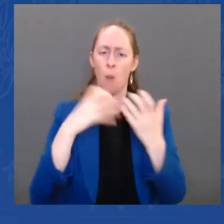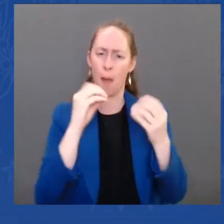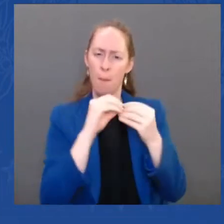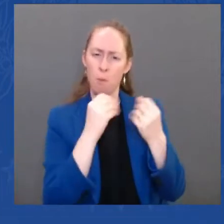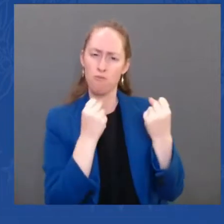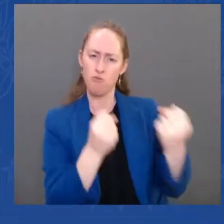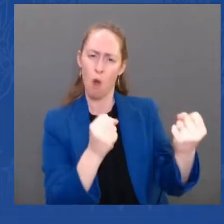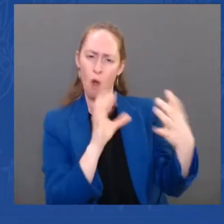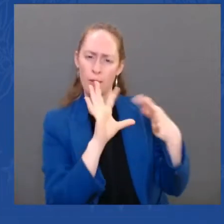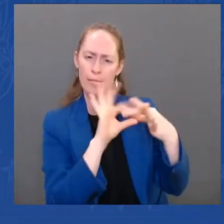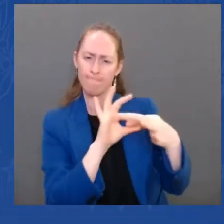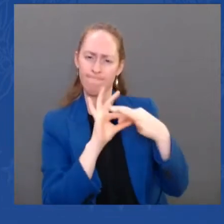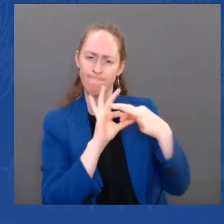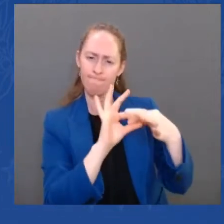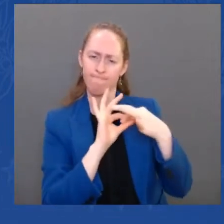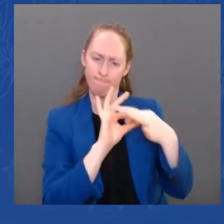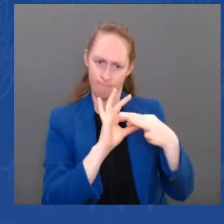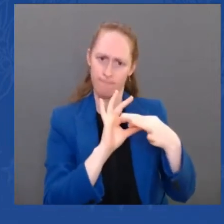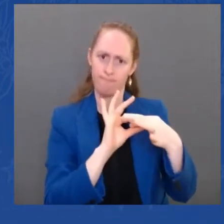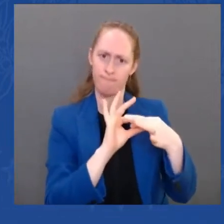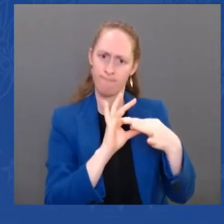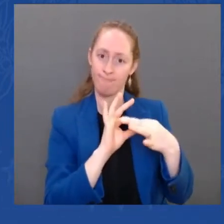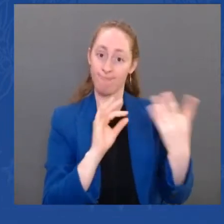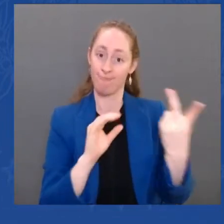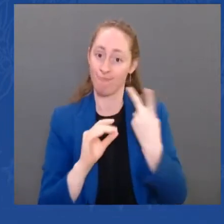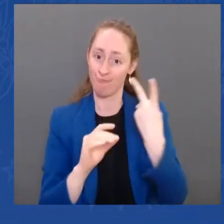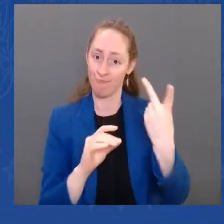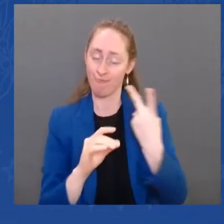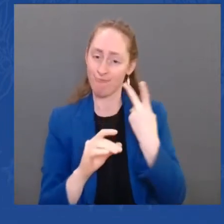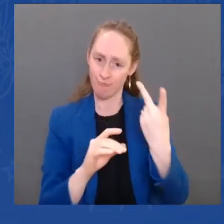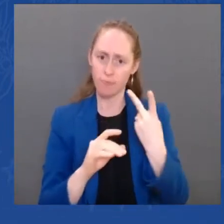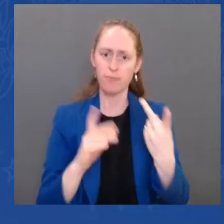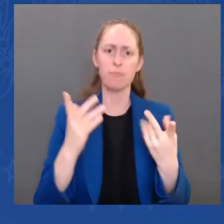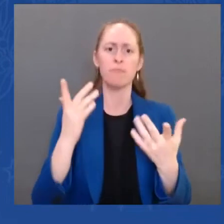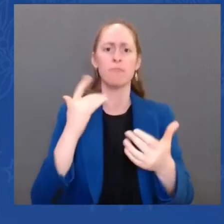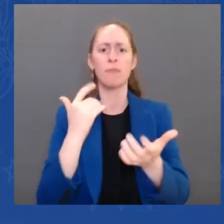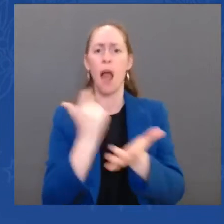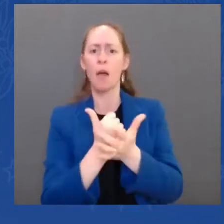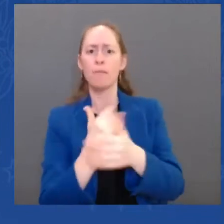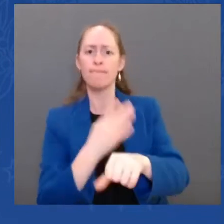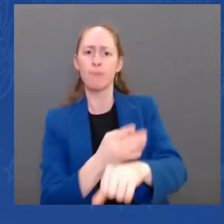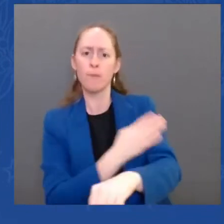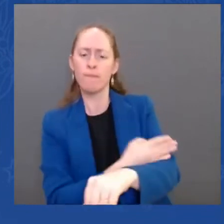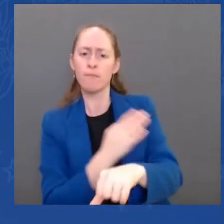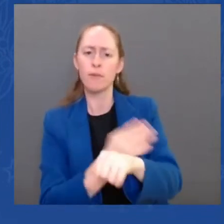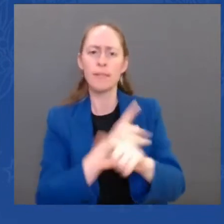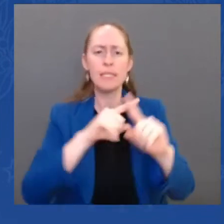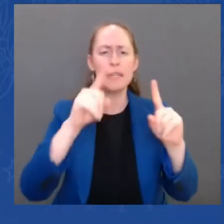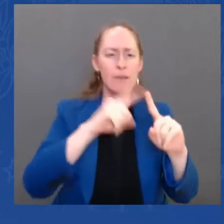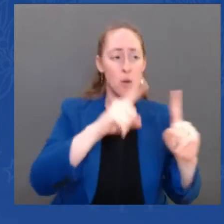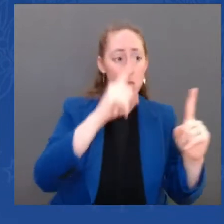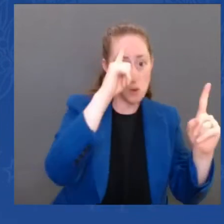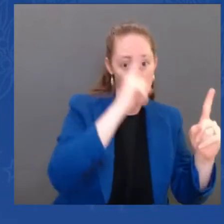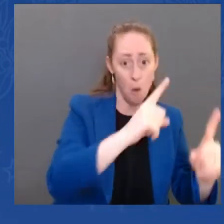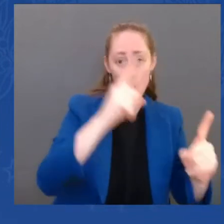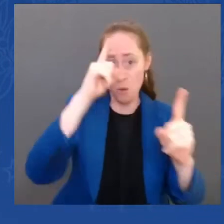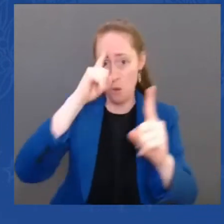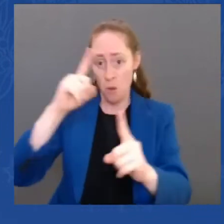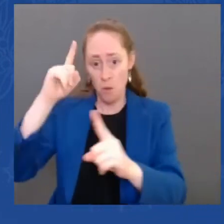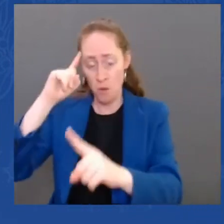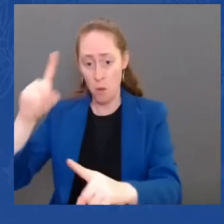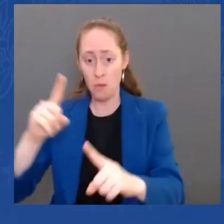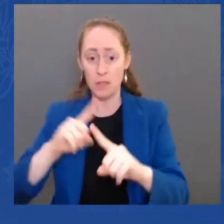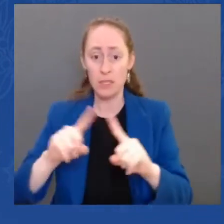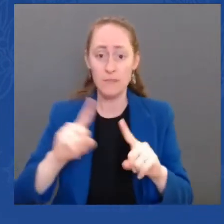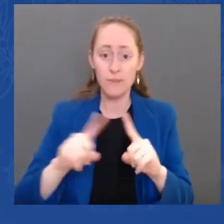even better our shared objectives, from the Coast Guard to climate change to to modern infrastructure. There's a whole range of